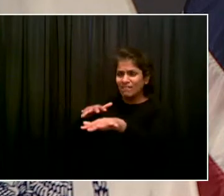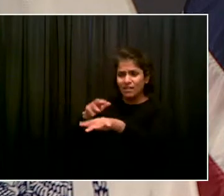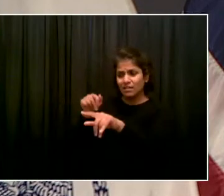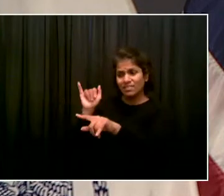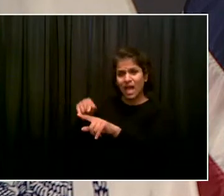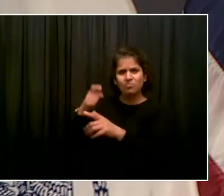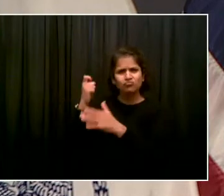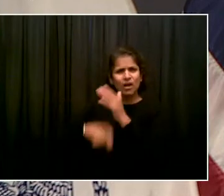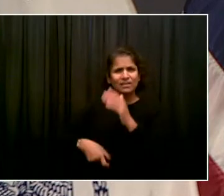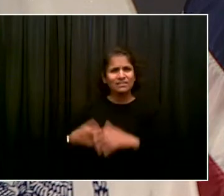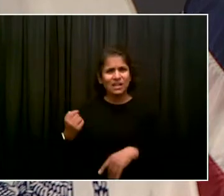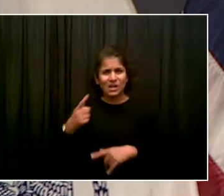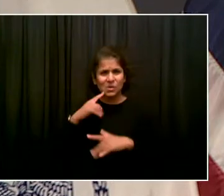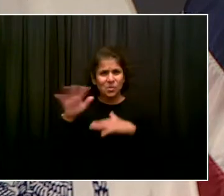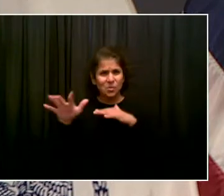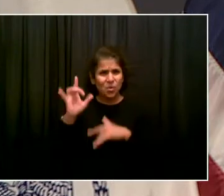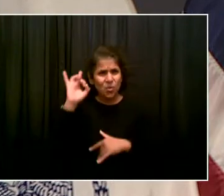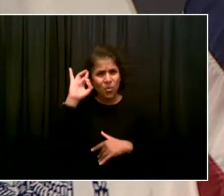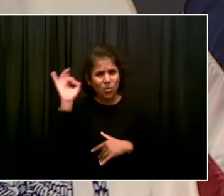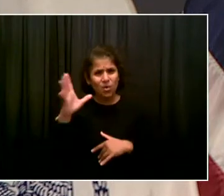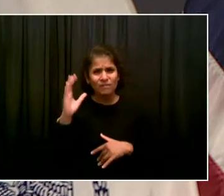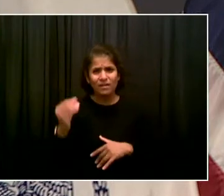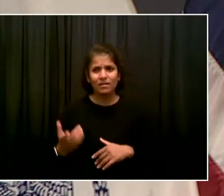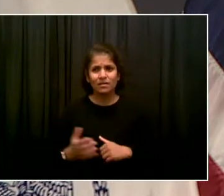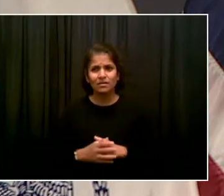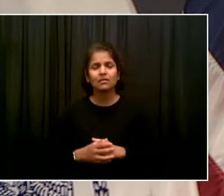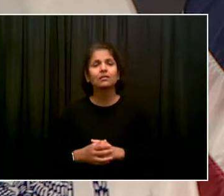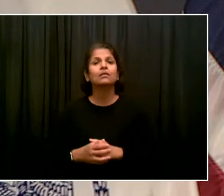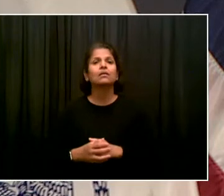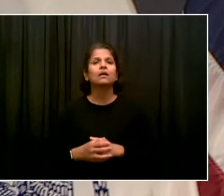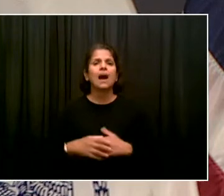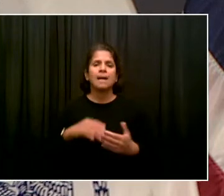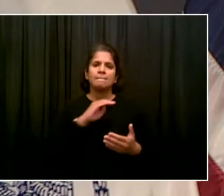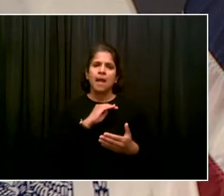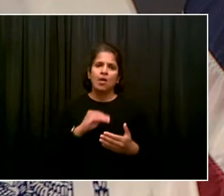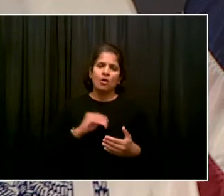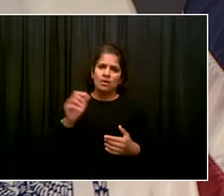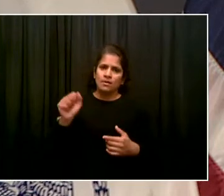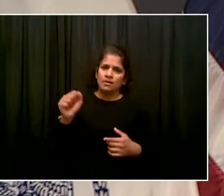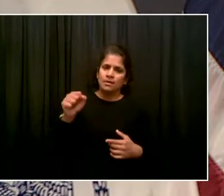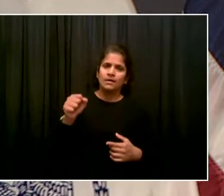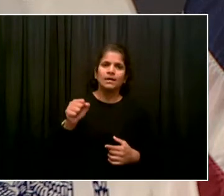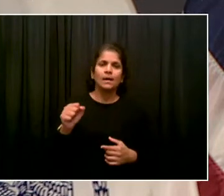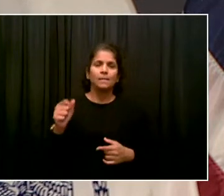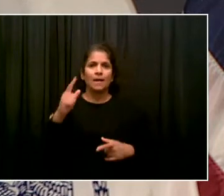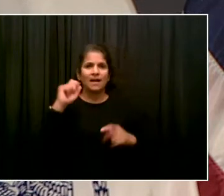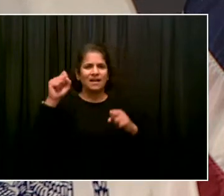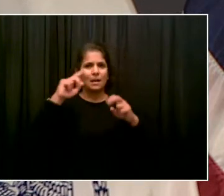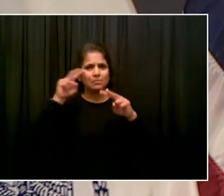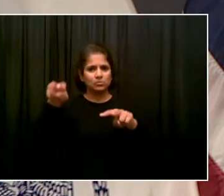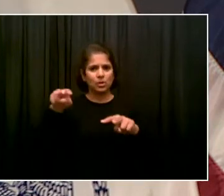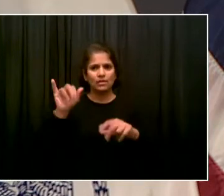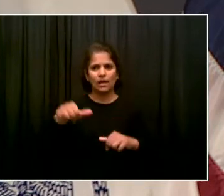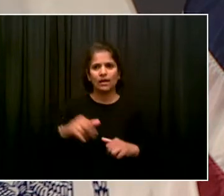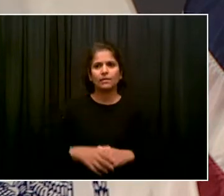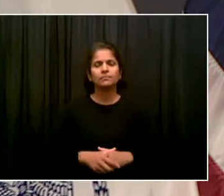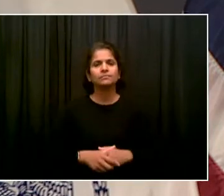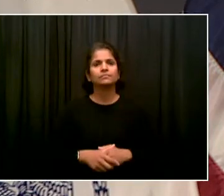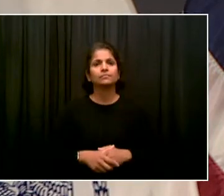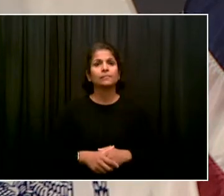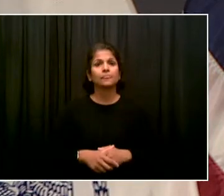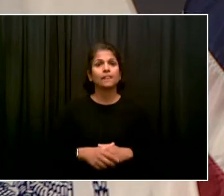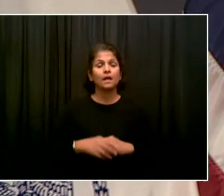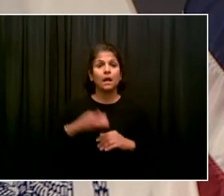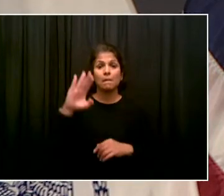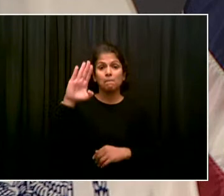I think we've all been watching the trajectory here. Now, let's be fair, the subways, buses are coming back really clearly. I